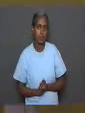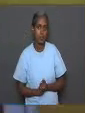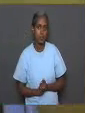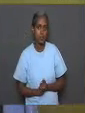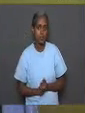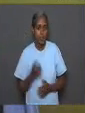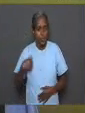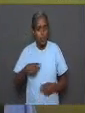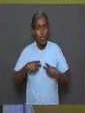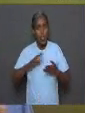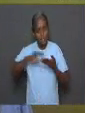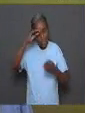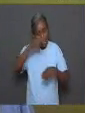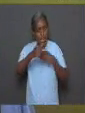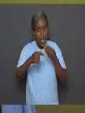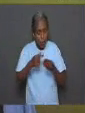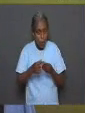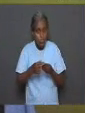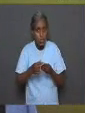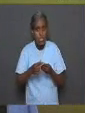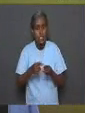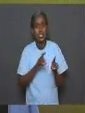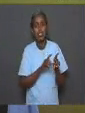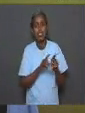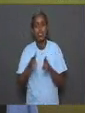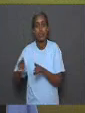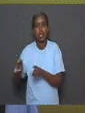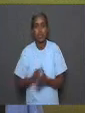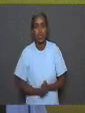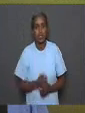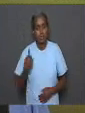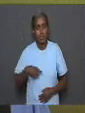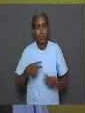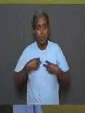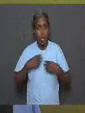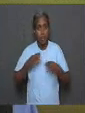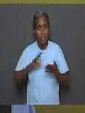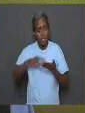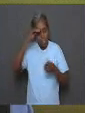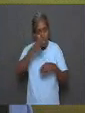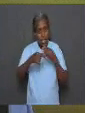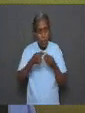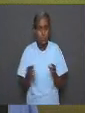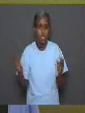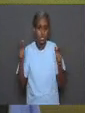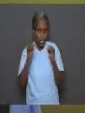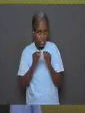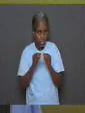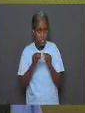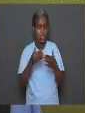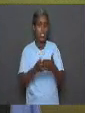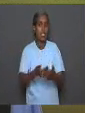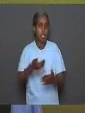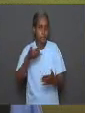magnitudes. We have learned about displacement. We have learned about the